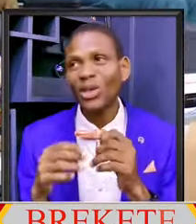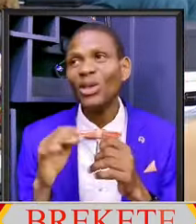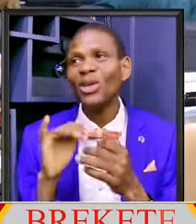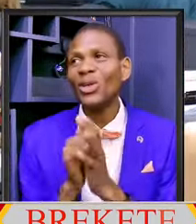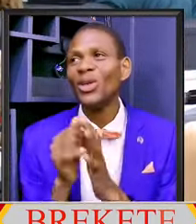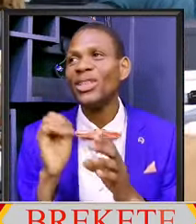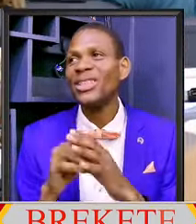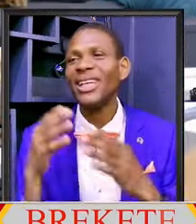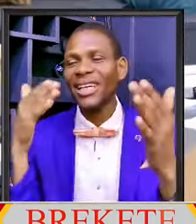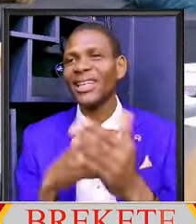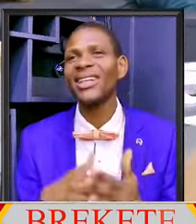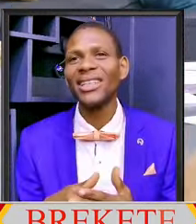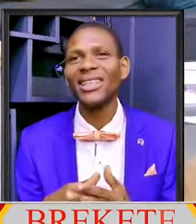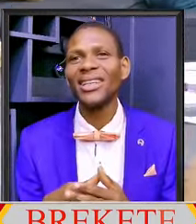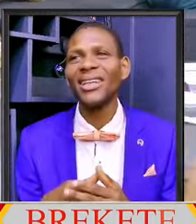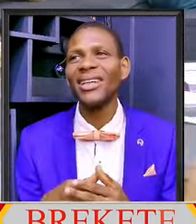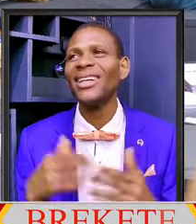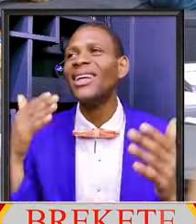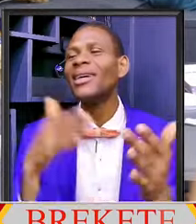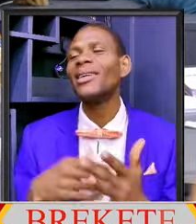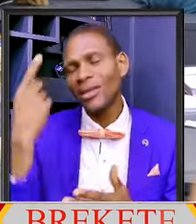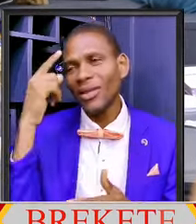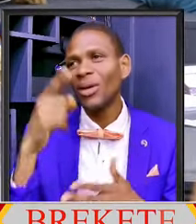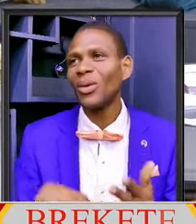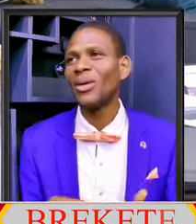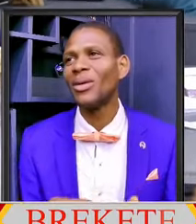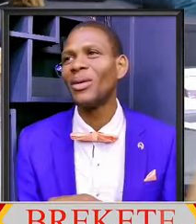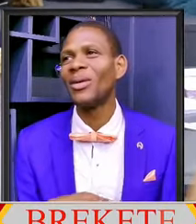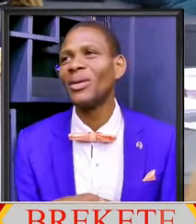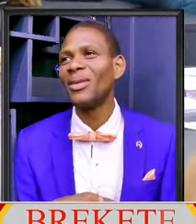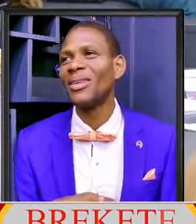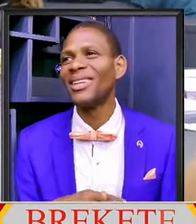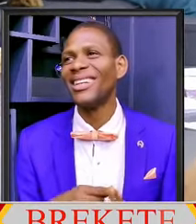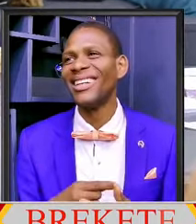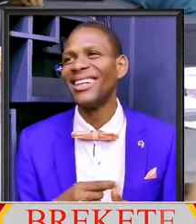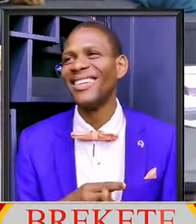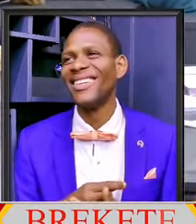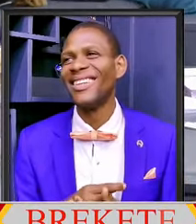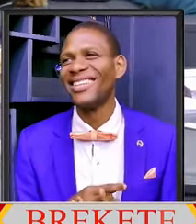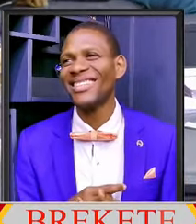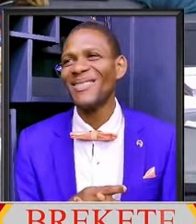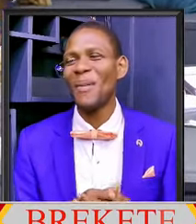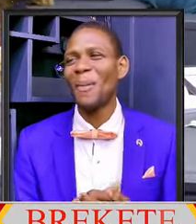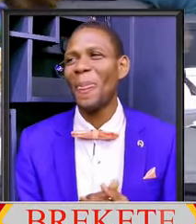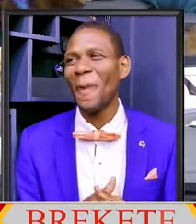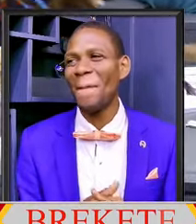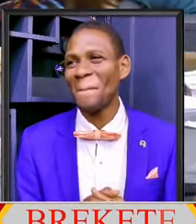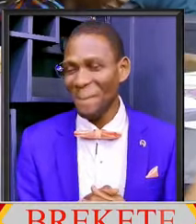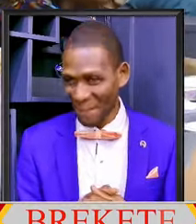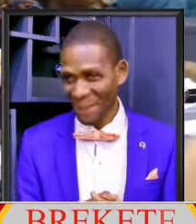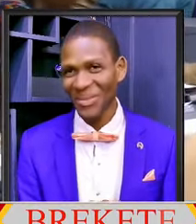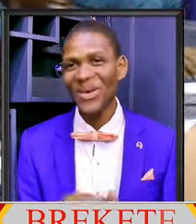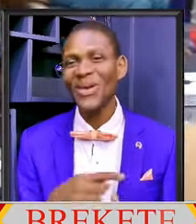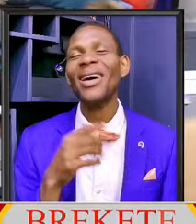those, okay, those again say, well, hey, hey. You get water. Eh? You get water.